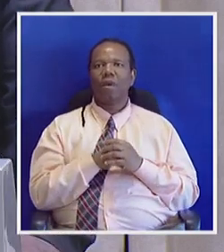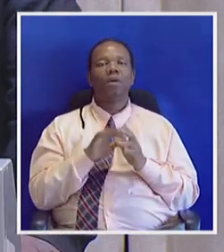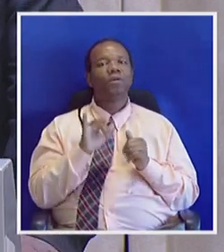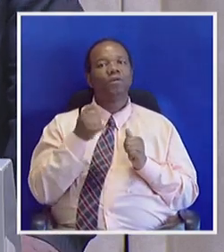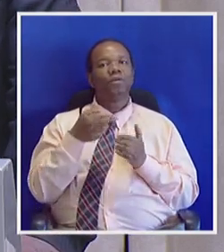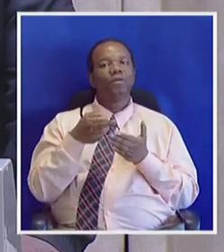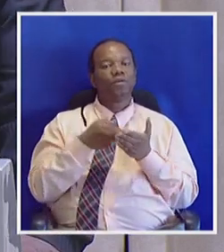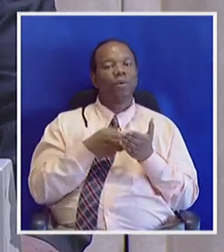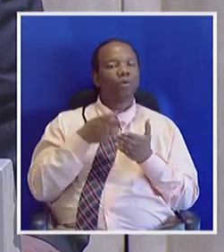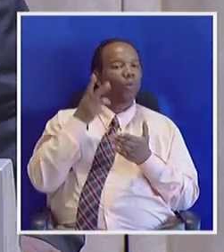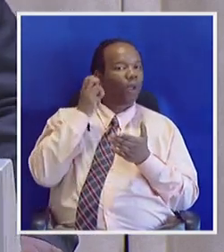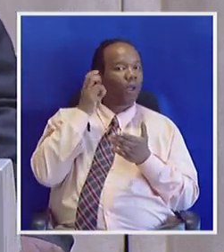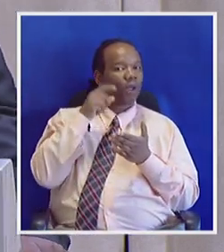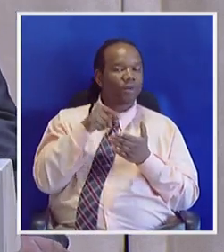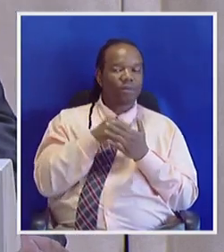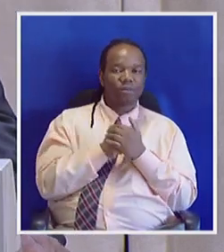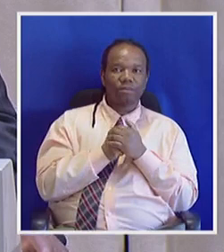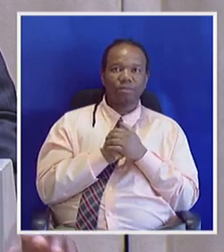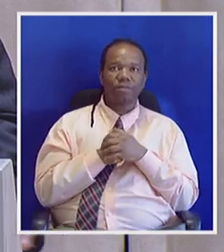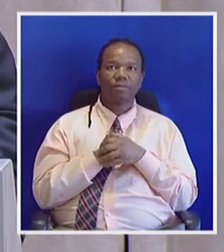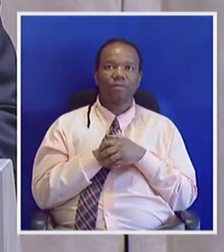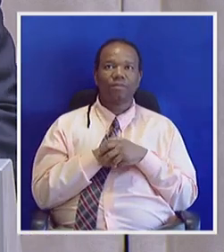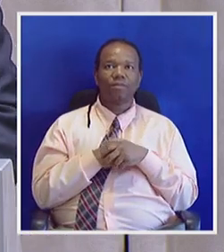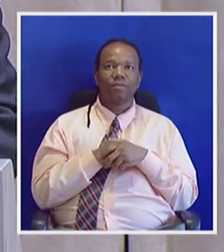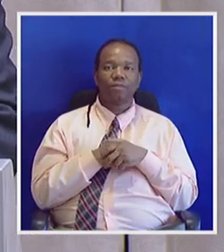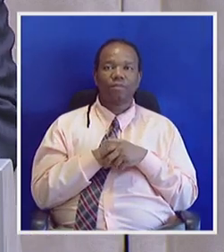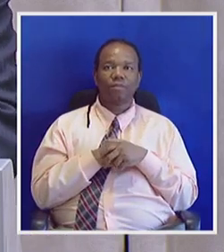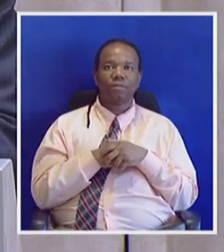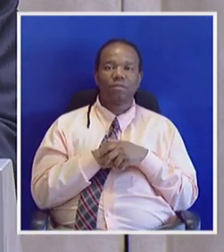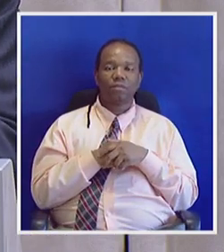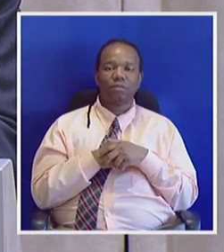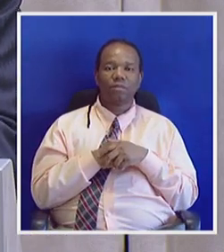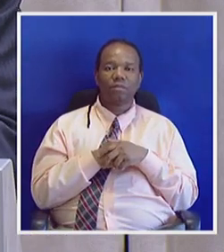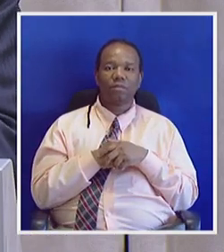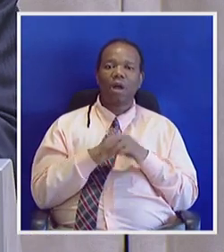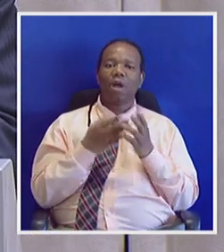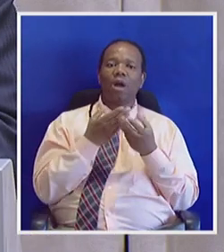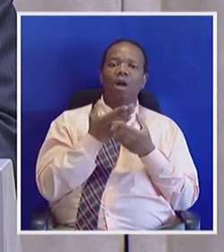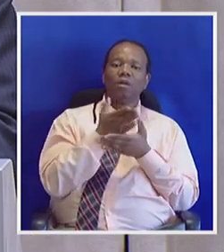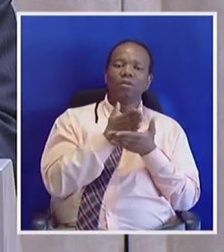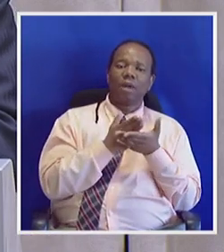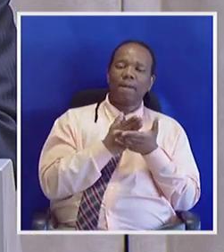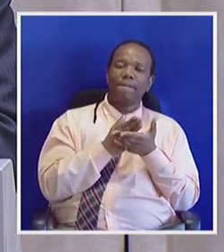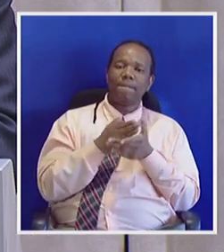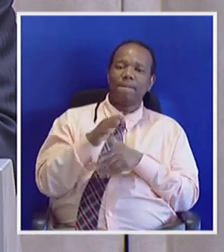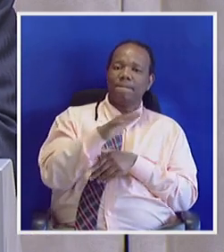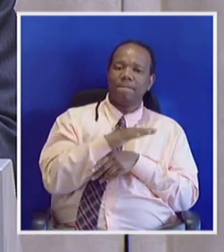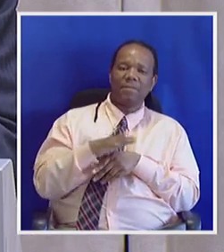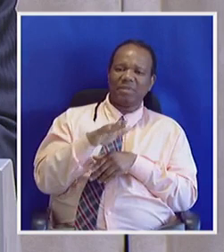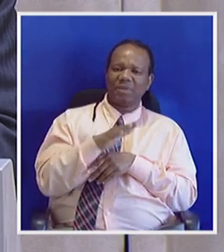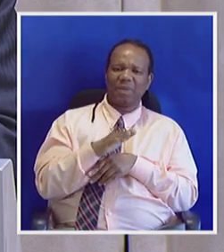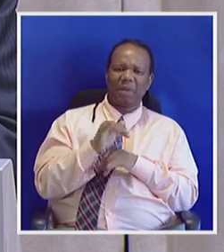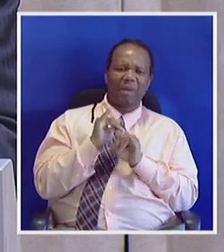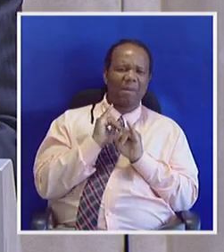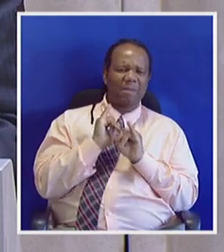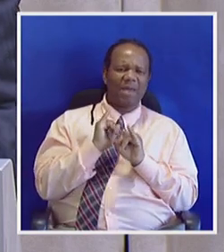hore hona le sebaka mo batho ba haeso ba sa tshwarwang ka tsela e nepahetseng.